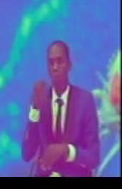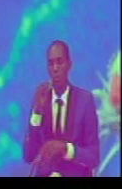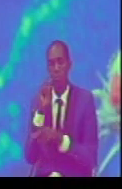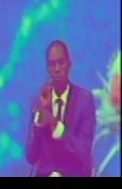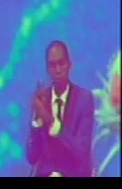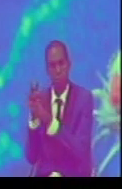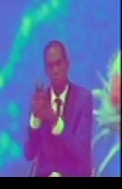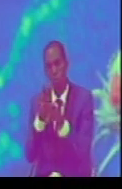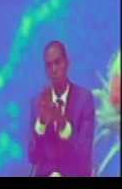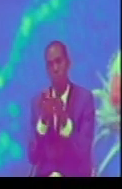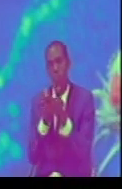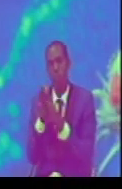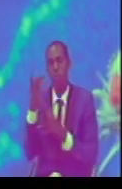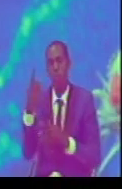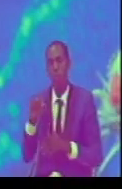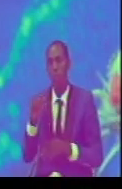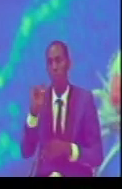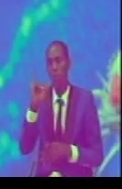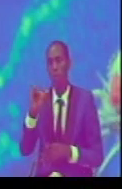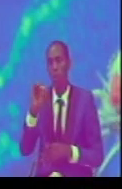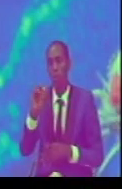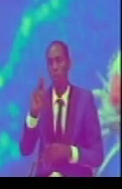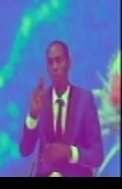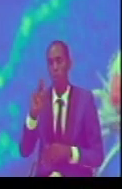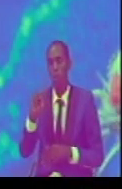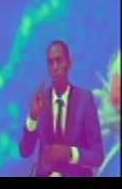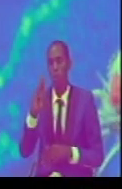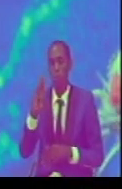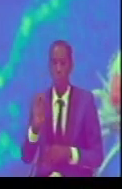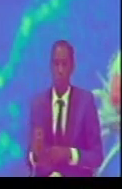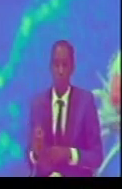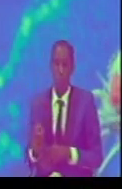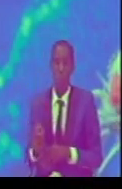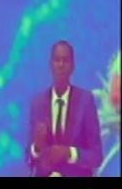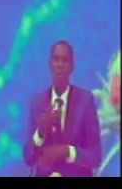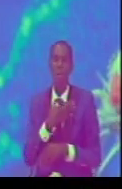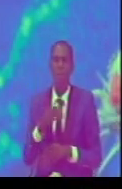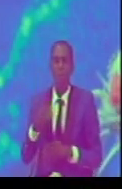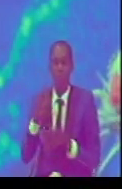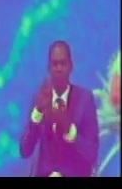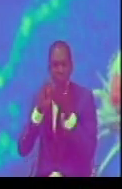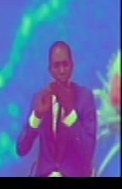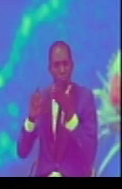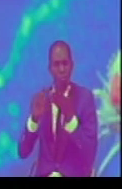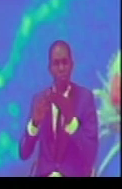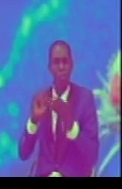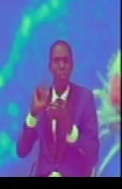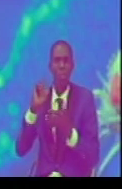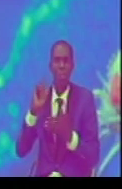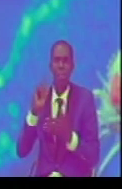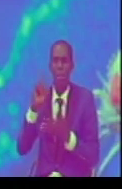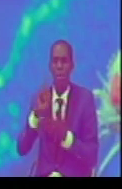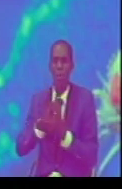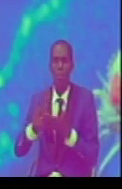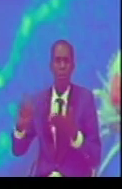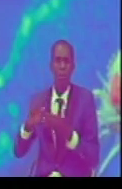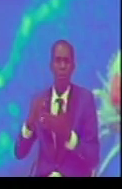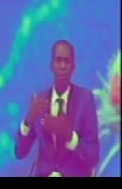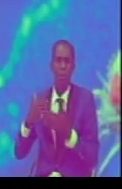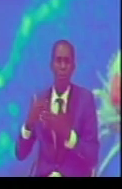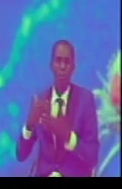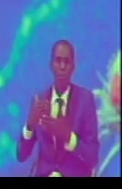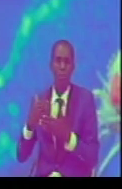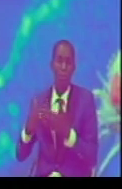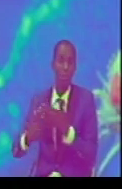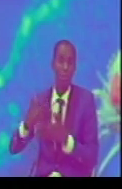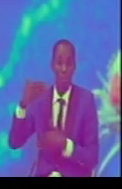I was at home. I was watching it through YouTube because of how weak I was. But I noticed a week later,